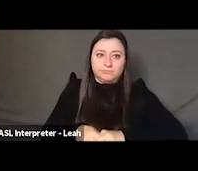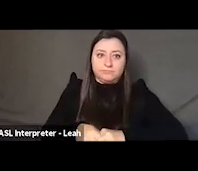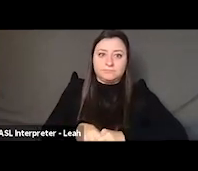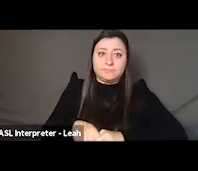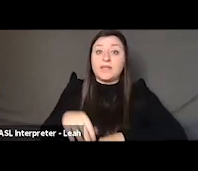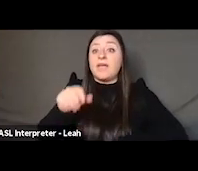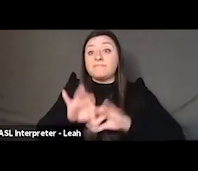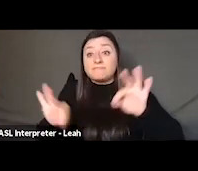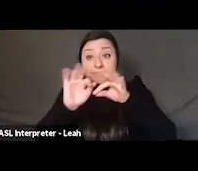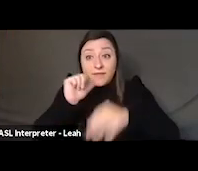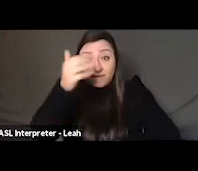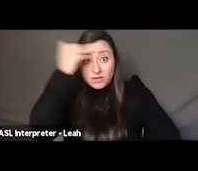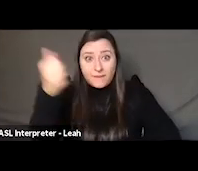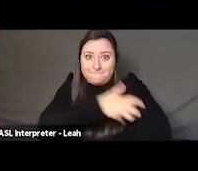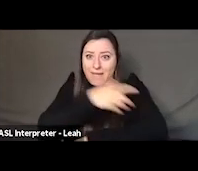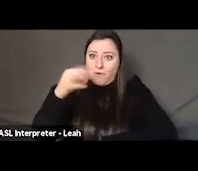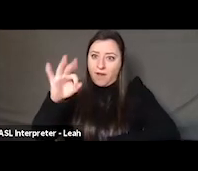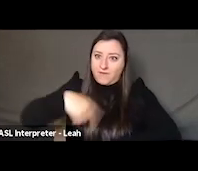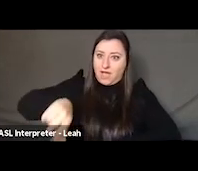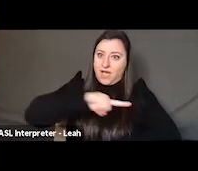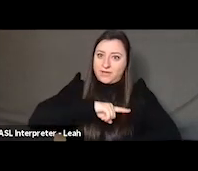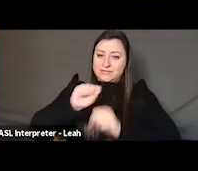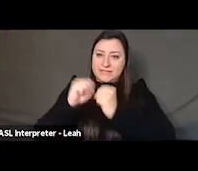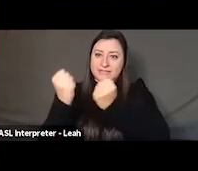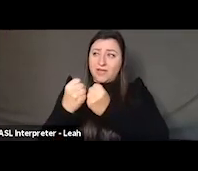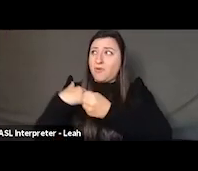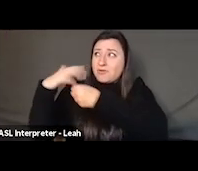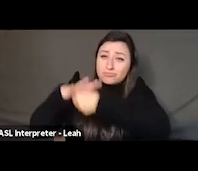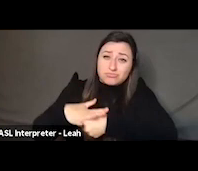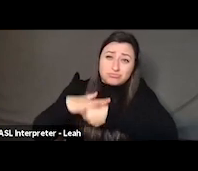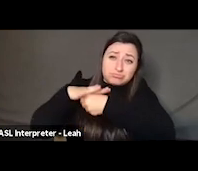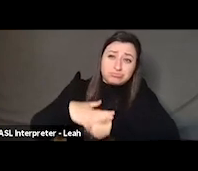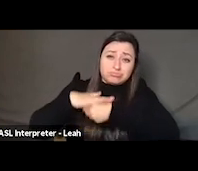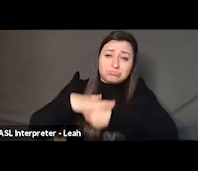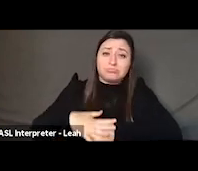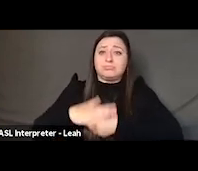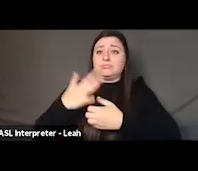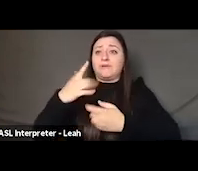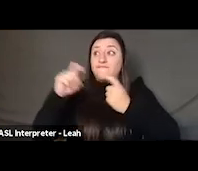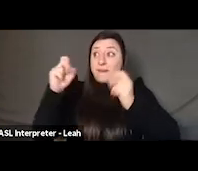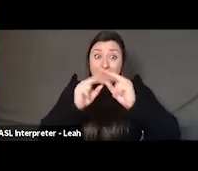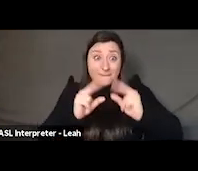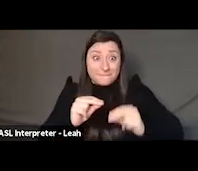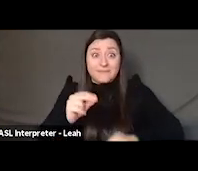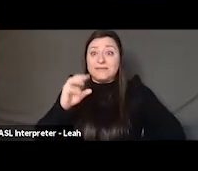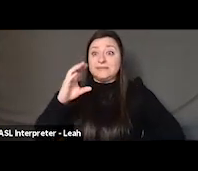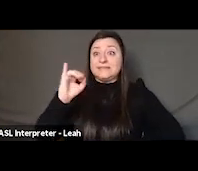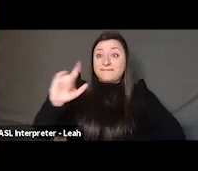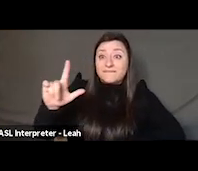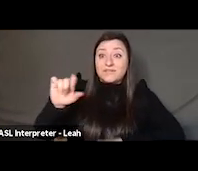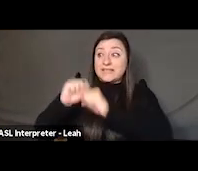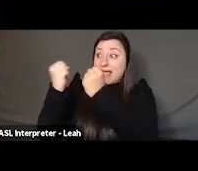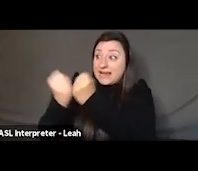So under enormous pressure, public pressure from Lebanon civil society and its diaspora, the World Bank finally